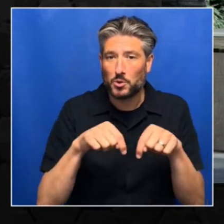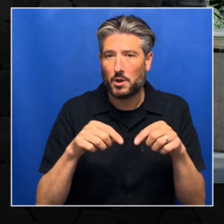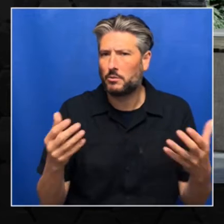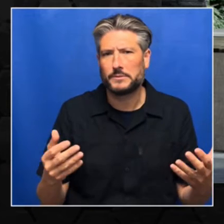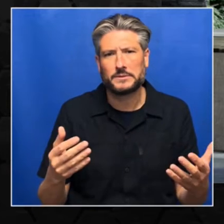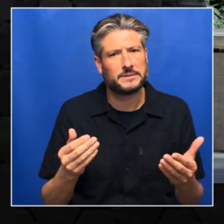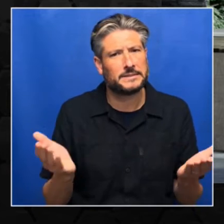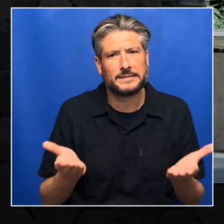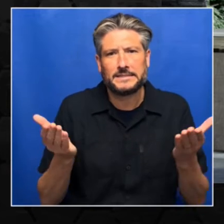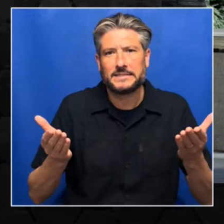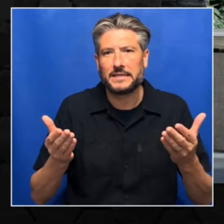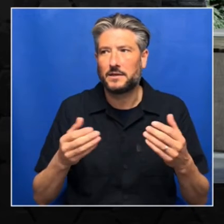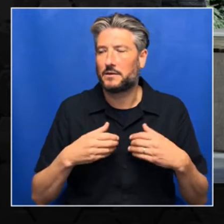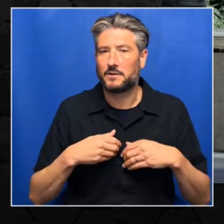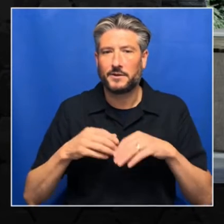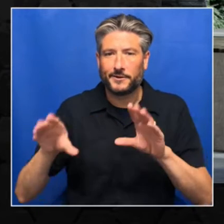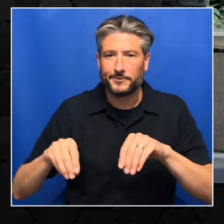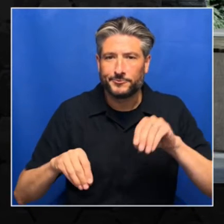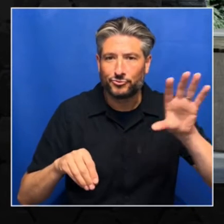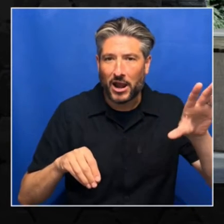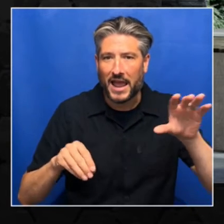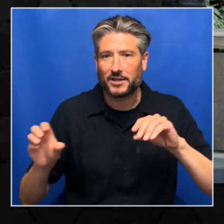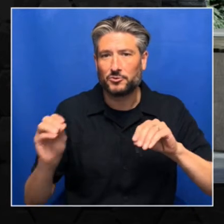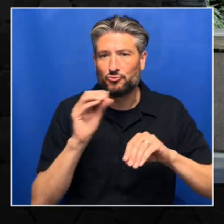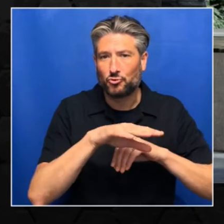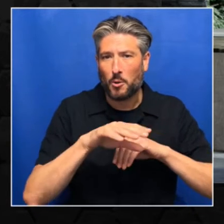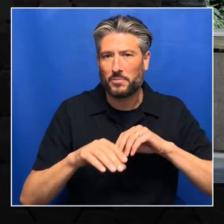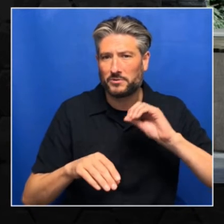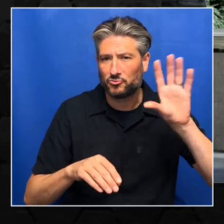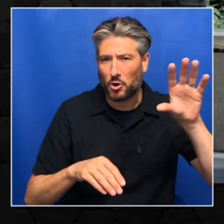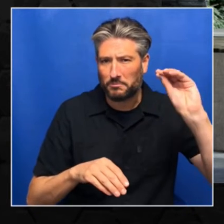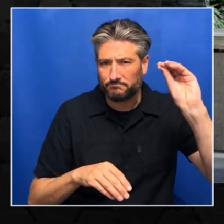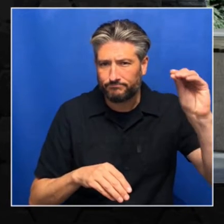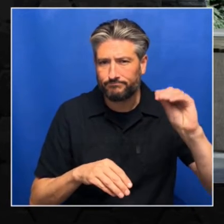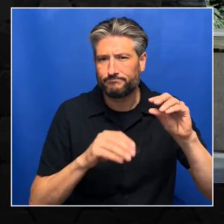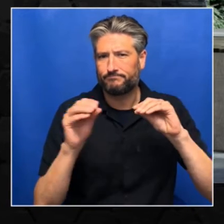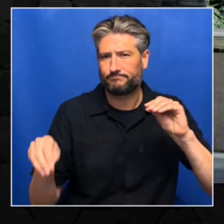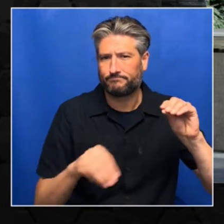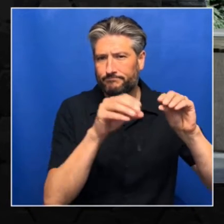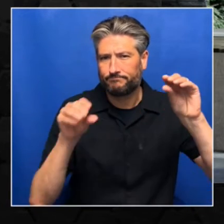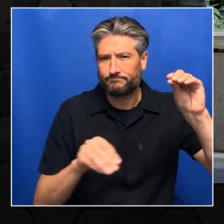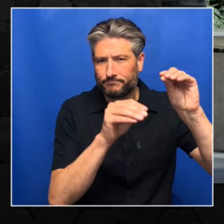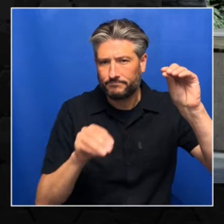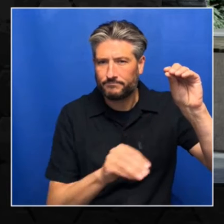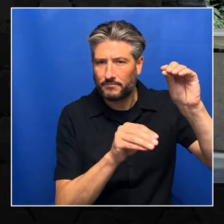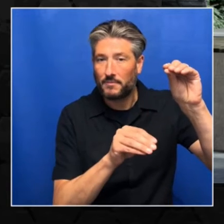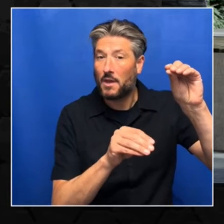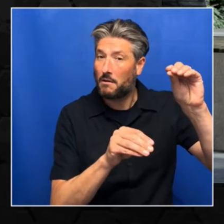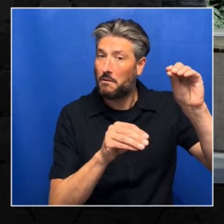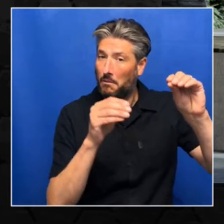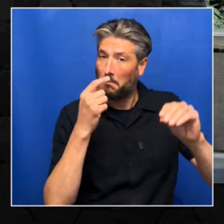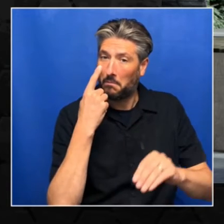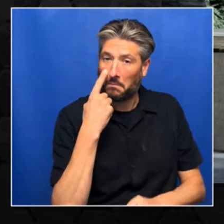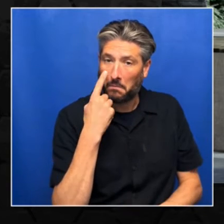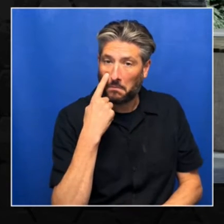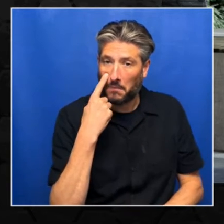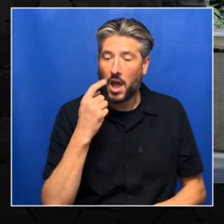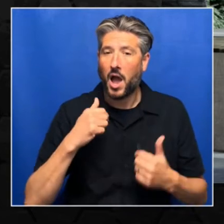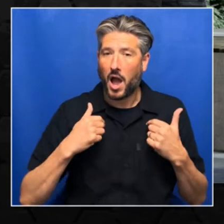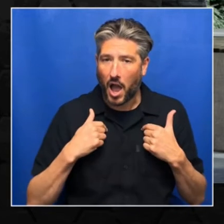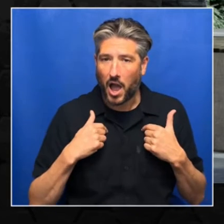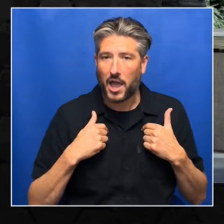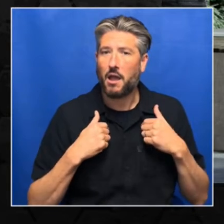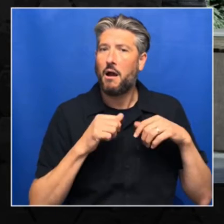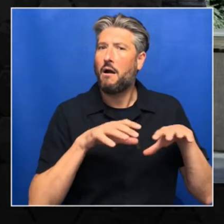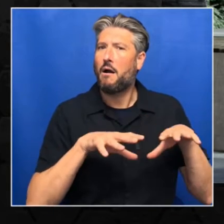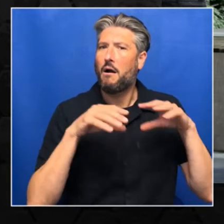of network you want, the type of data pre-processing you want. And from there, I got some intuition of how machine learning works, and then